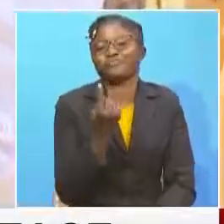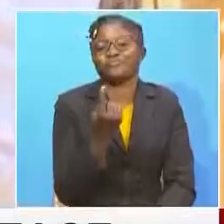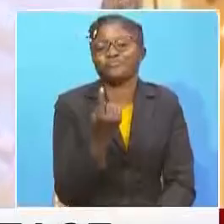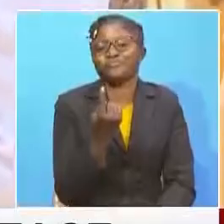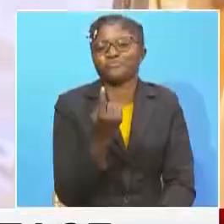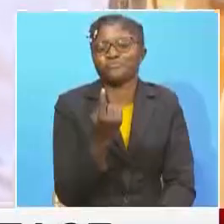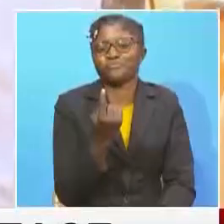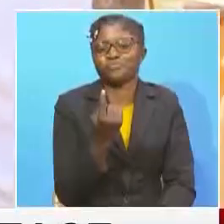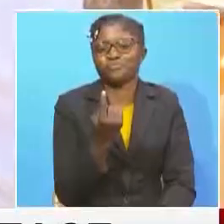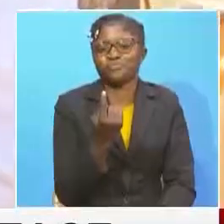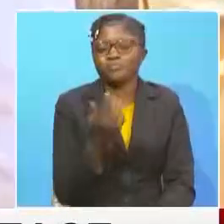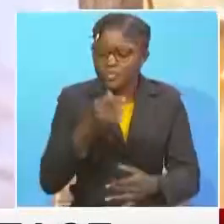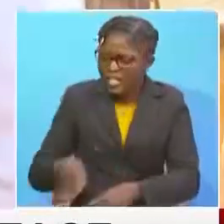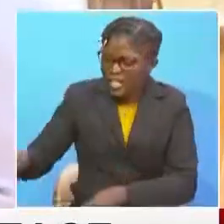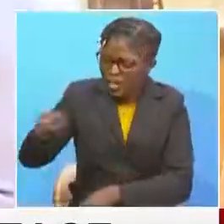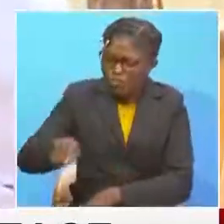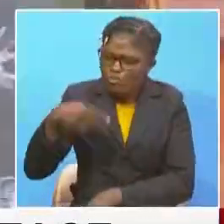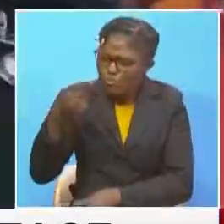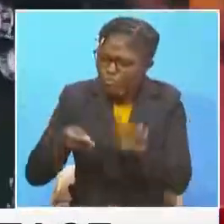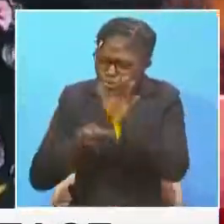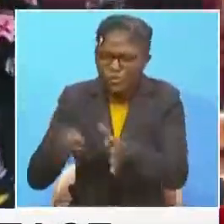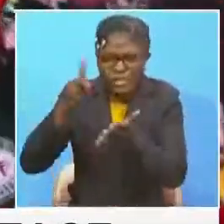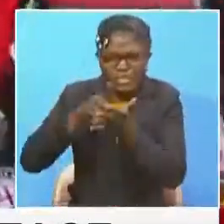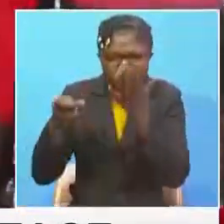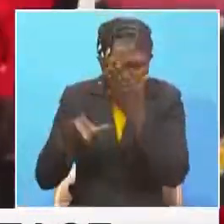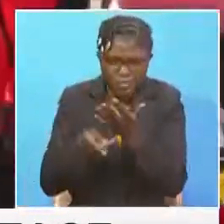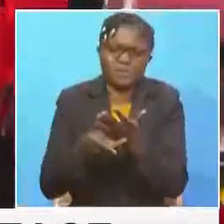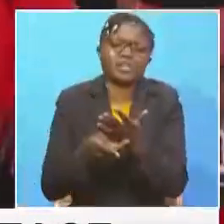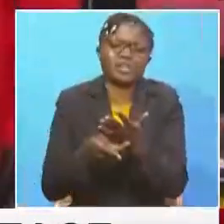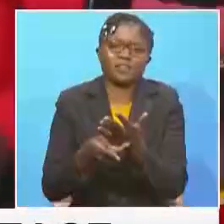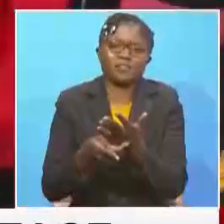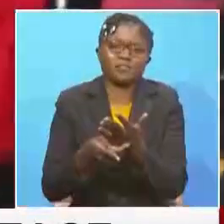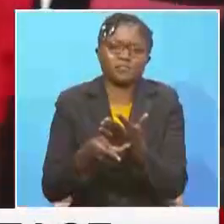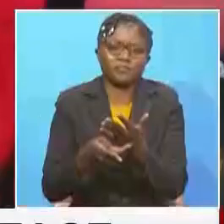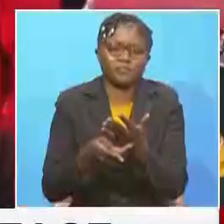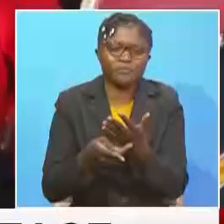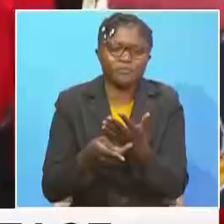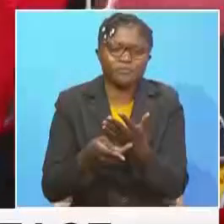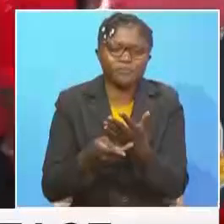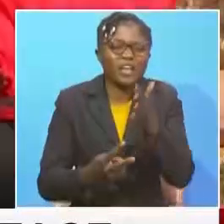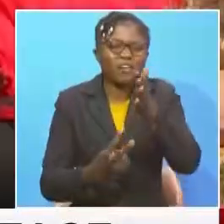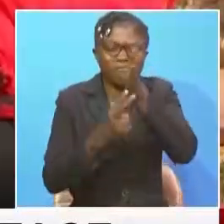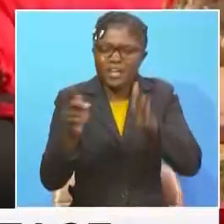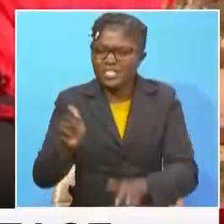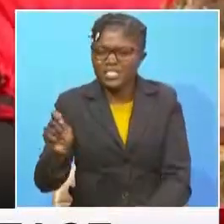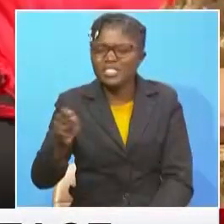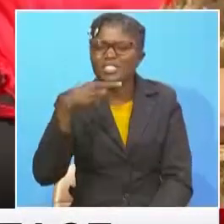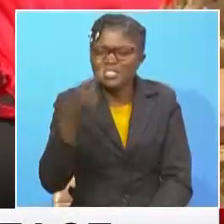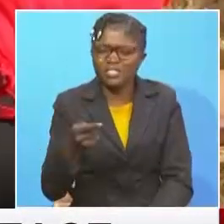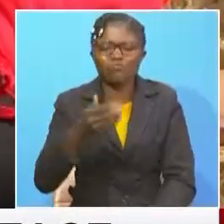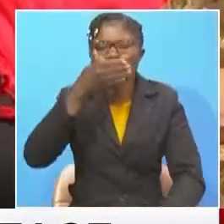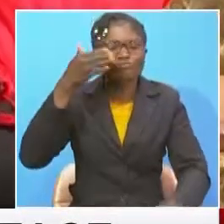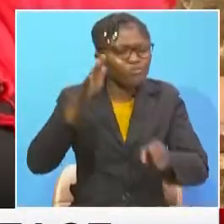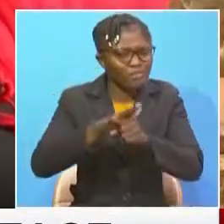Both Breswell Mwanza, who officiated at the event, and Sengahill Consistory Vice Secretary Doris Kamboli pledged